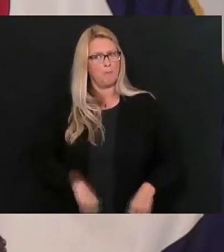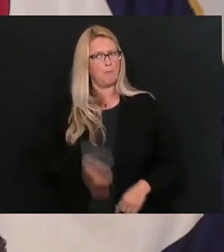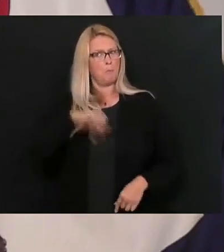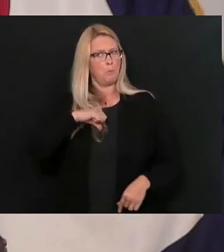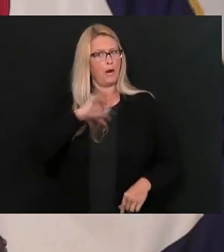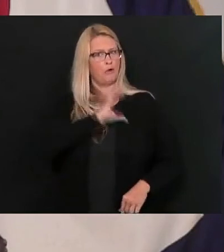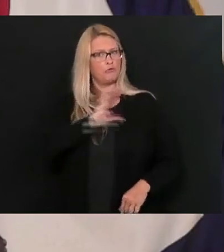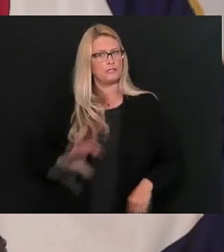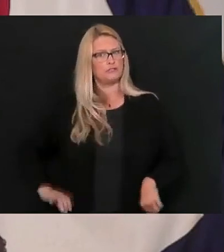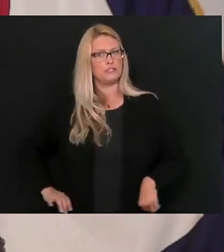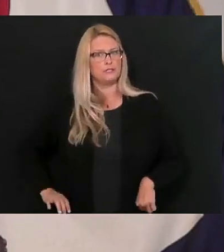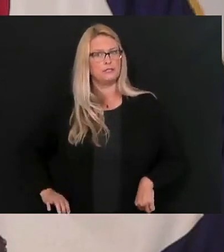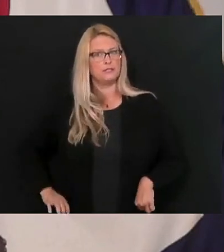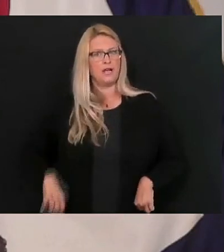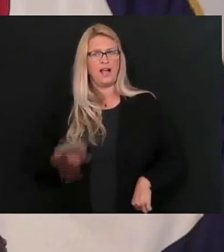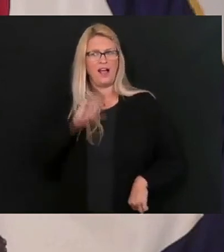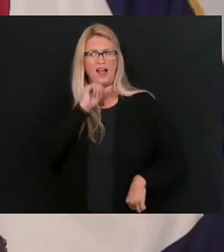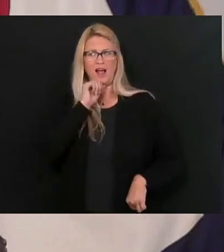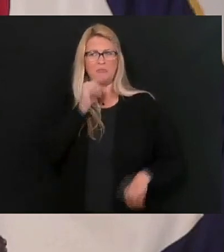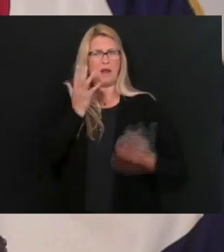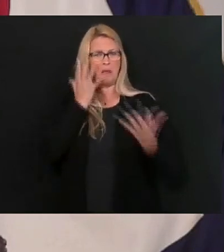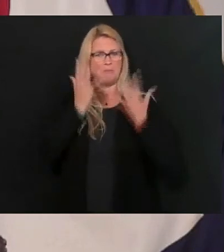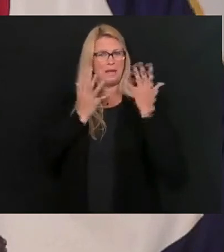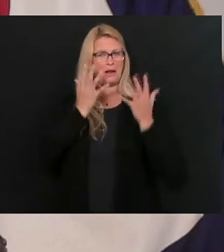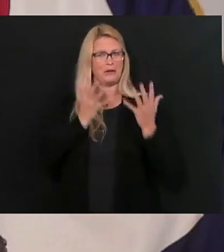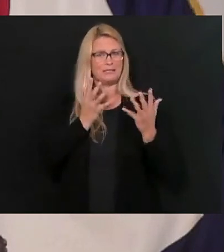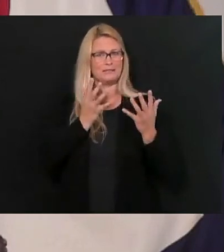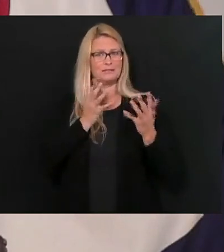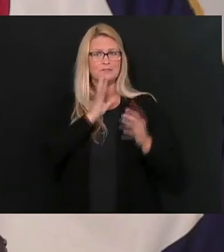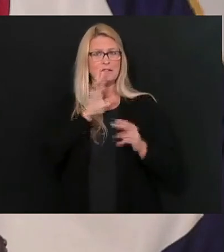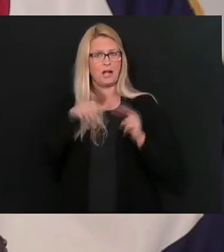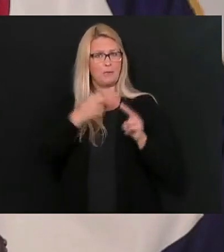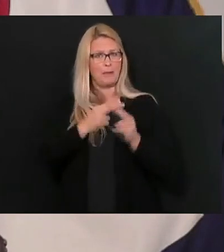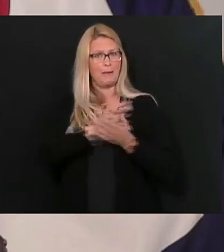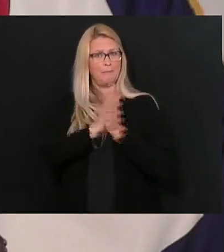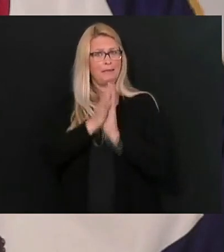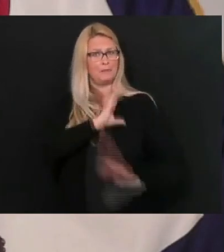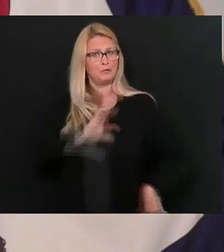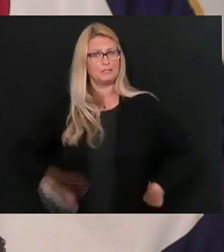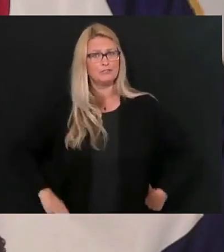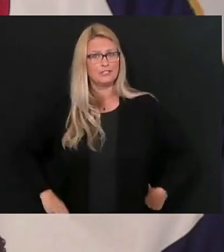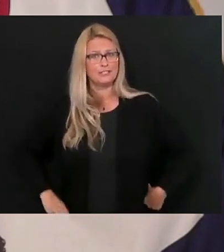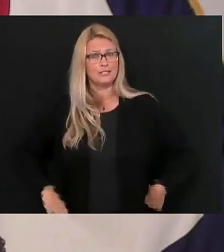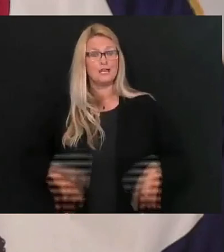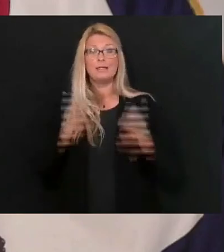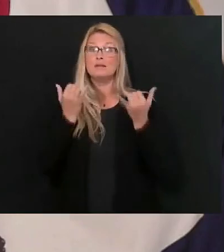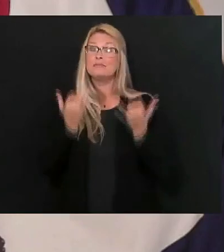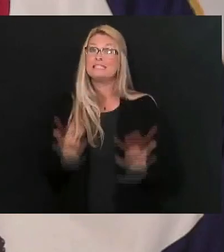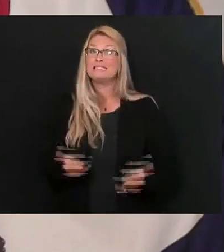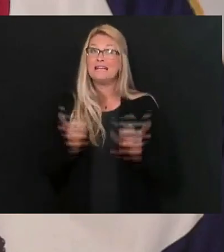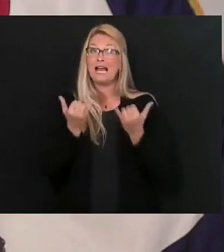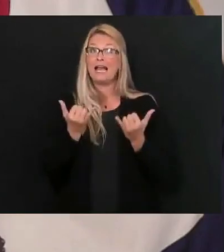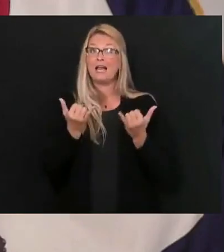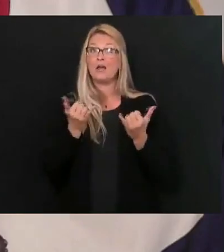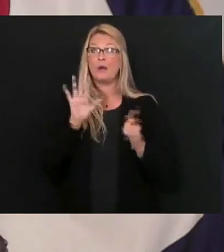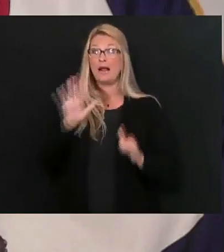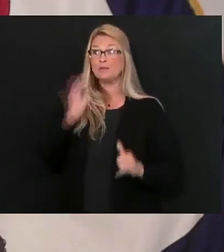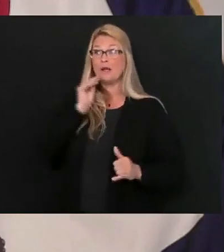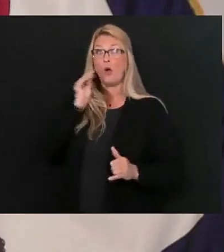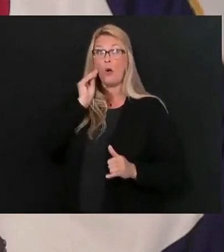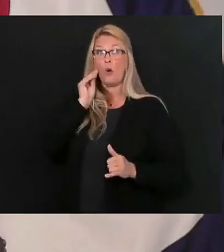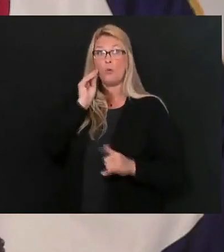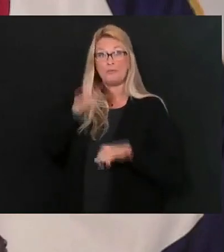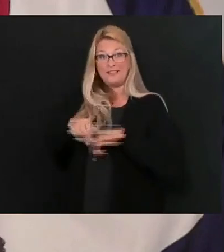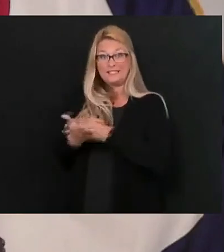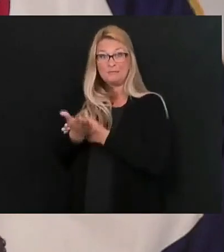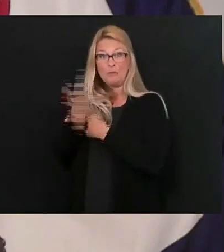not ashamed to talk about it. But from the standpoint of just this today, when I was at the house, early